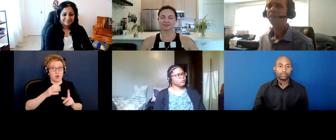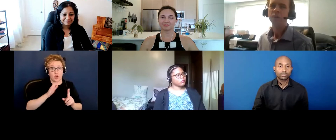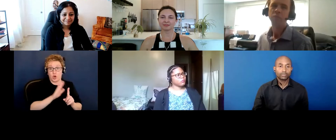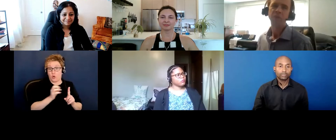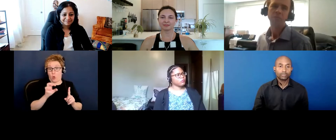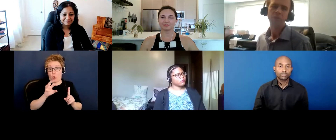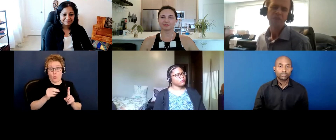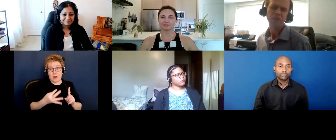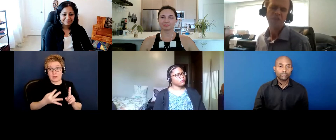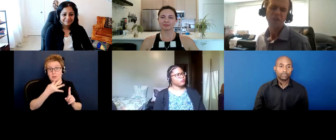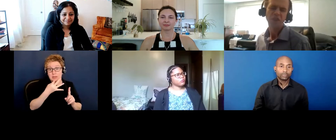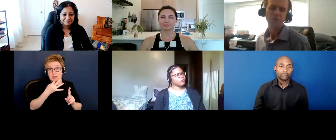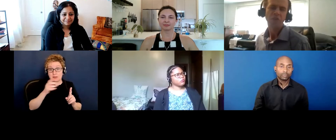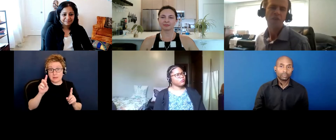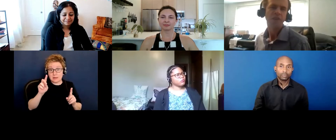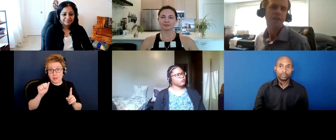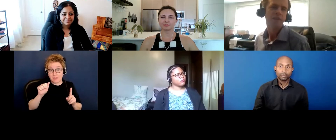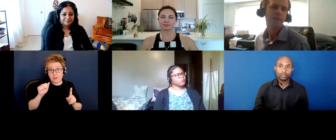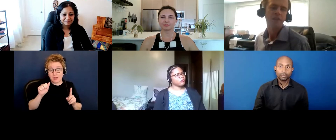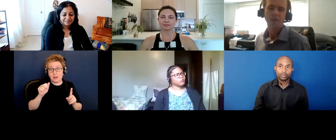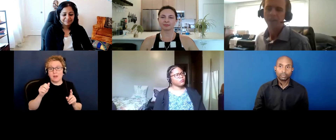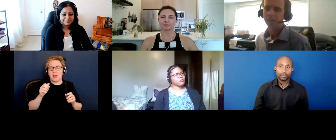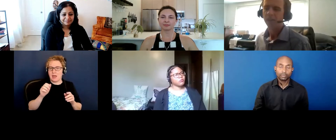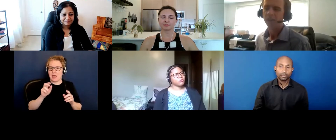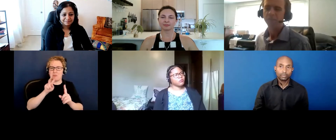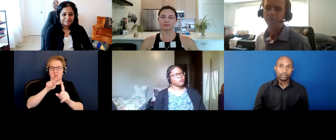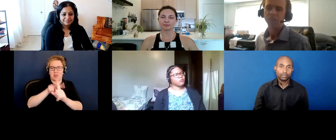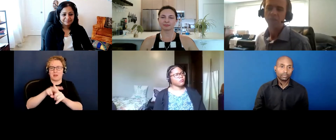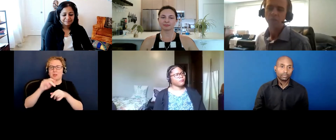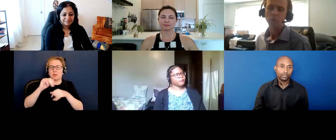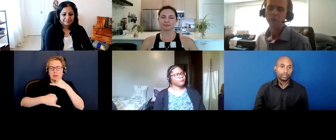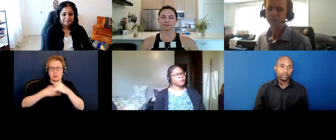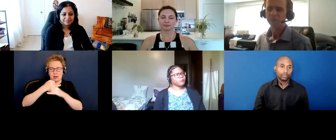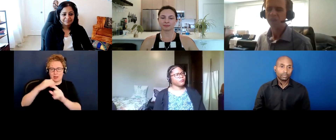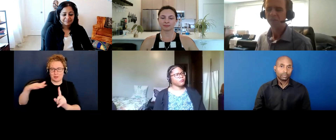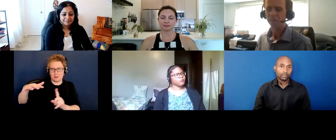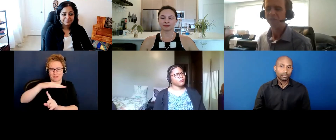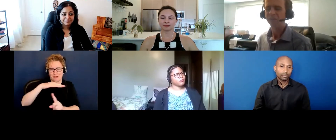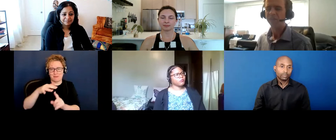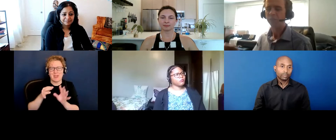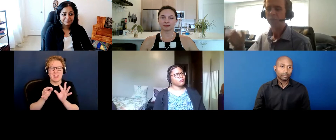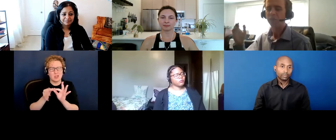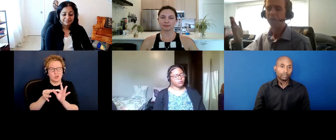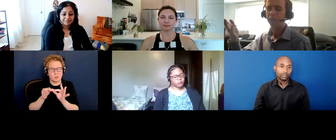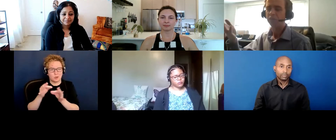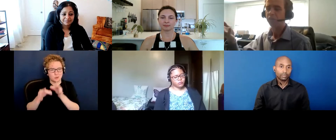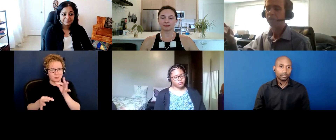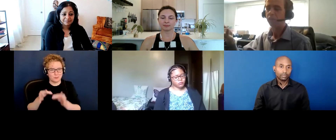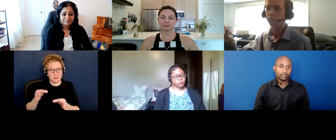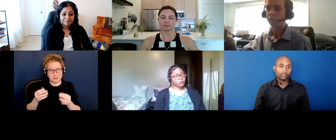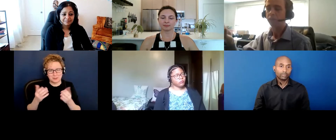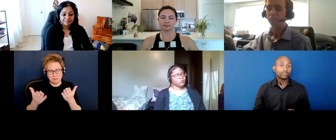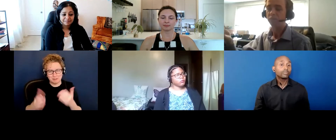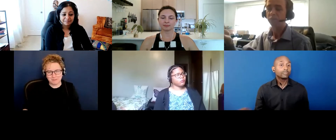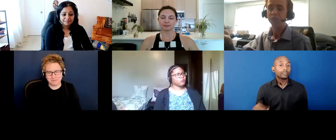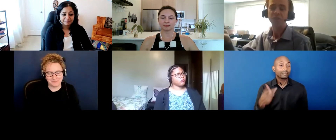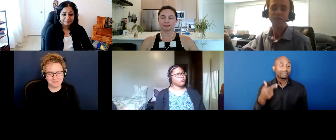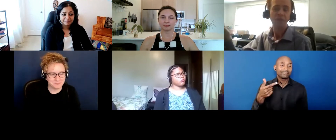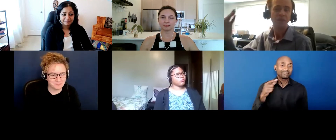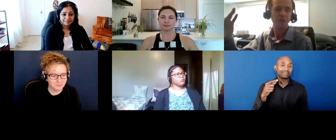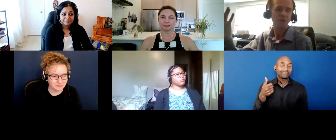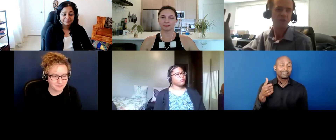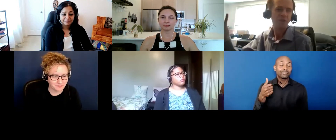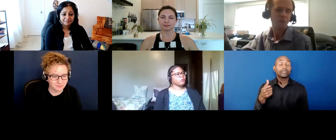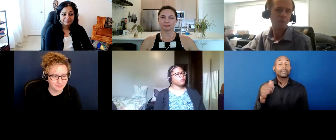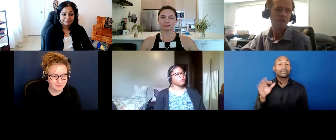and brought them in the international context. Fulbright Scholar program, actually our Christensen